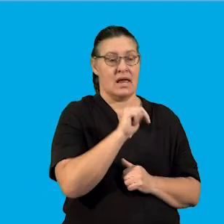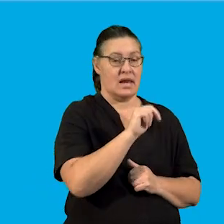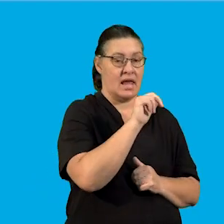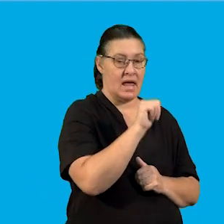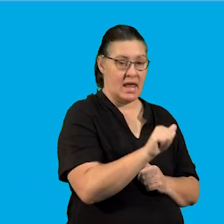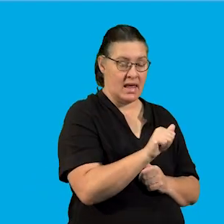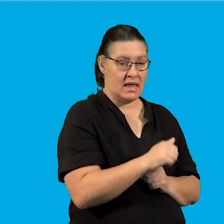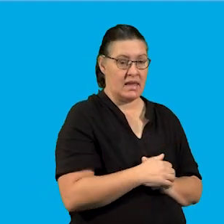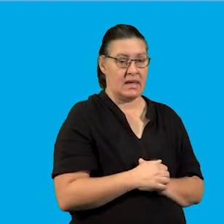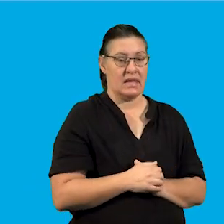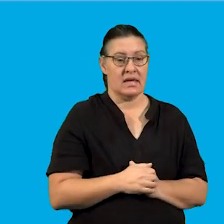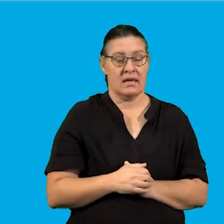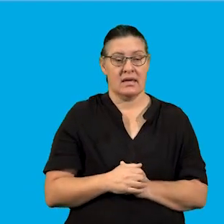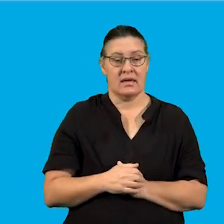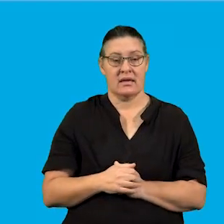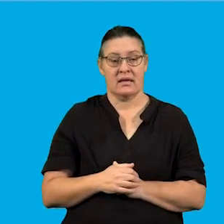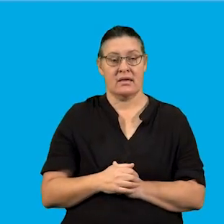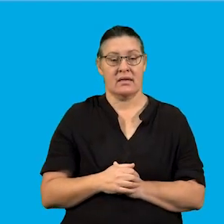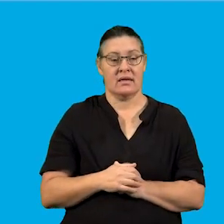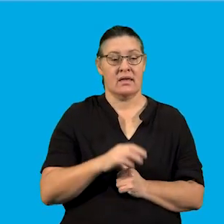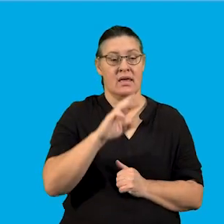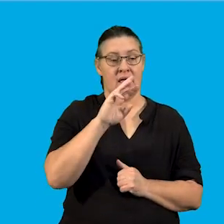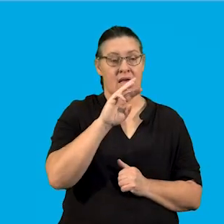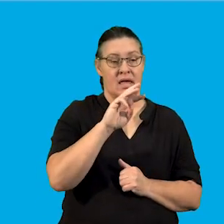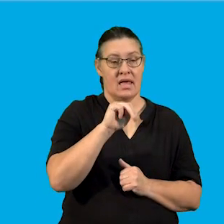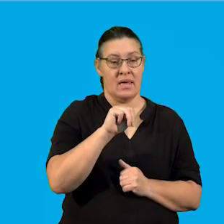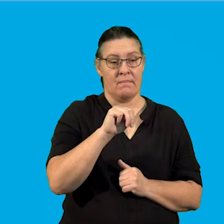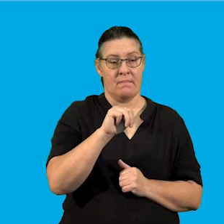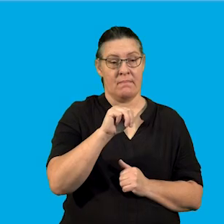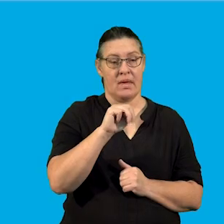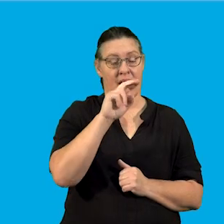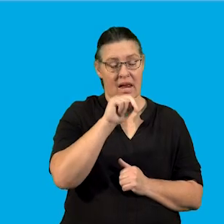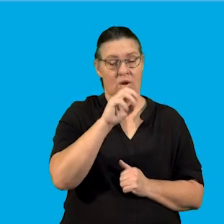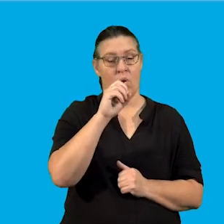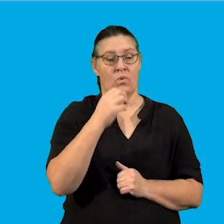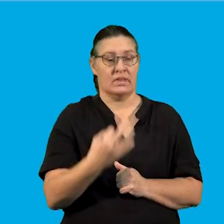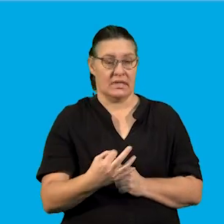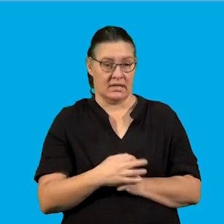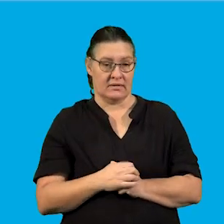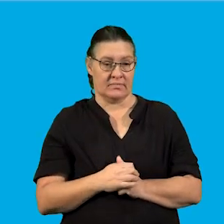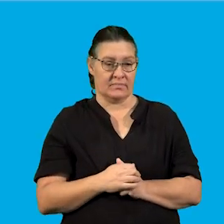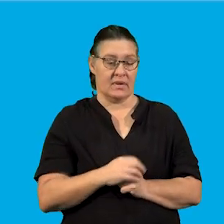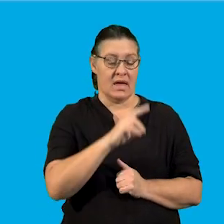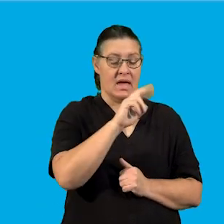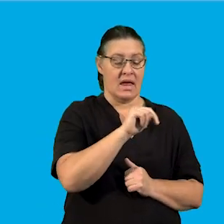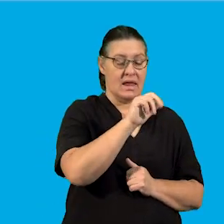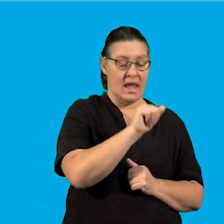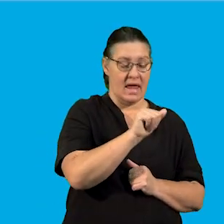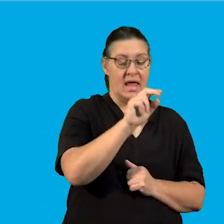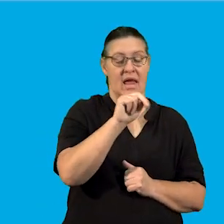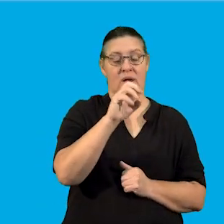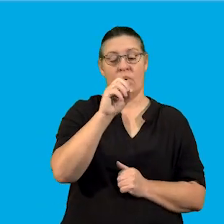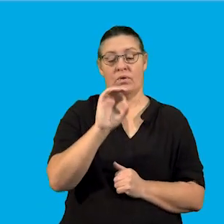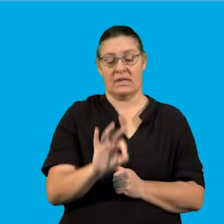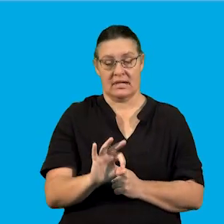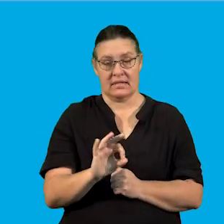Na. The nitrate is going to be NO3. So it's sodium NO3. So